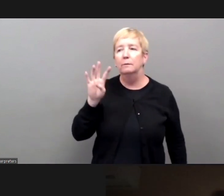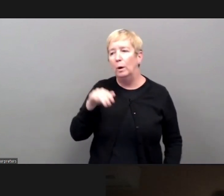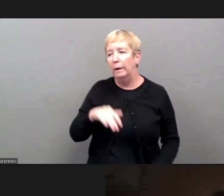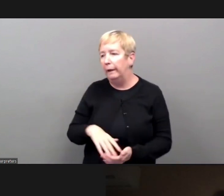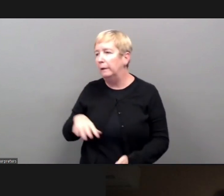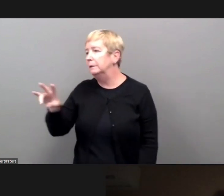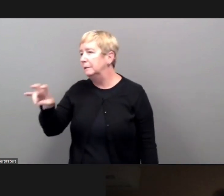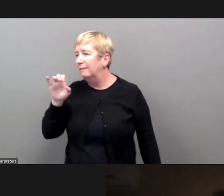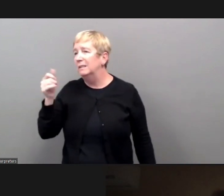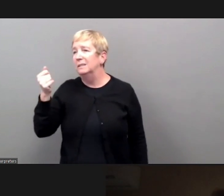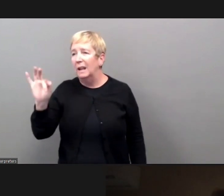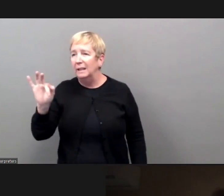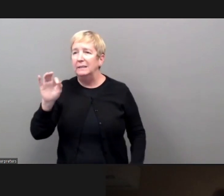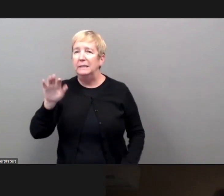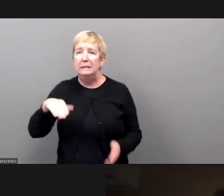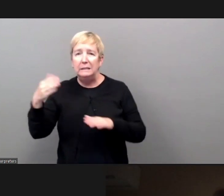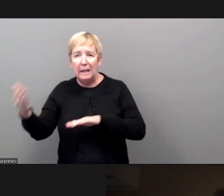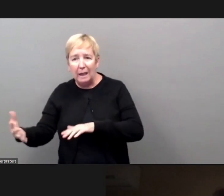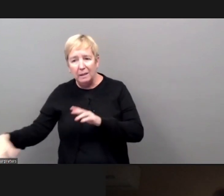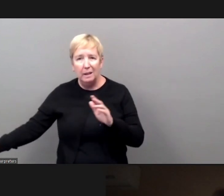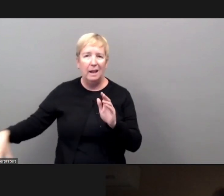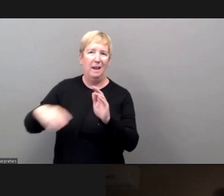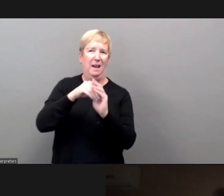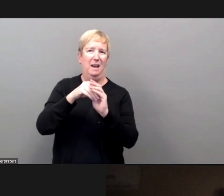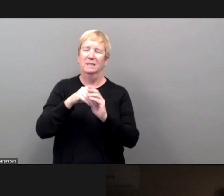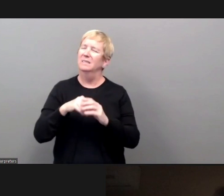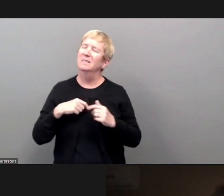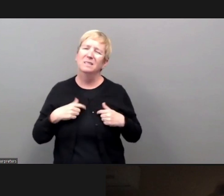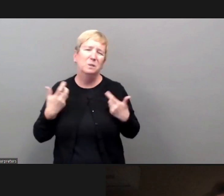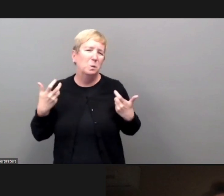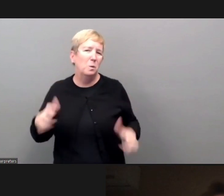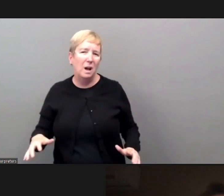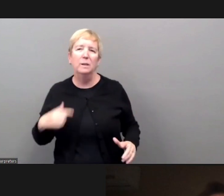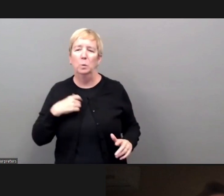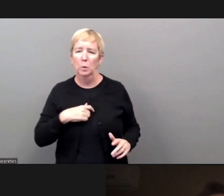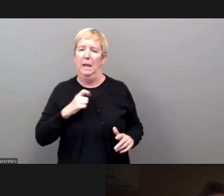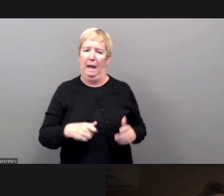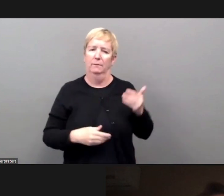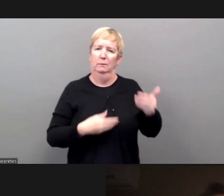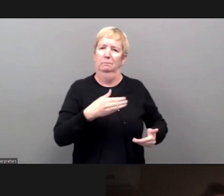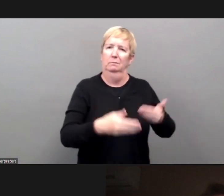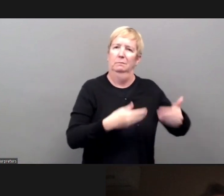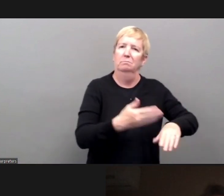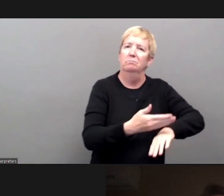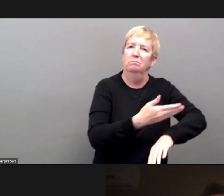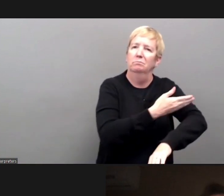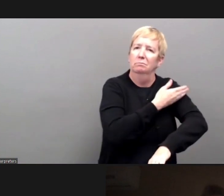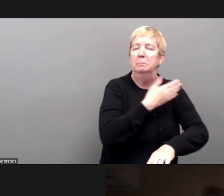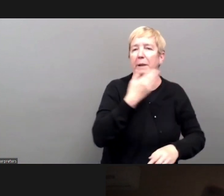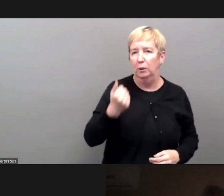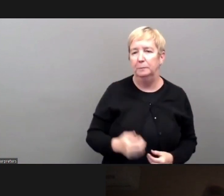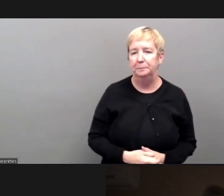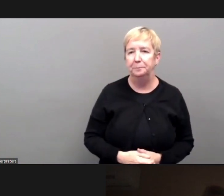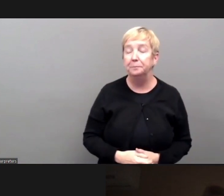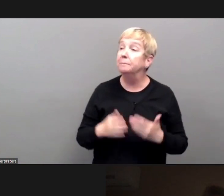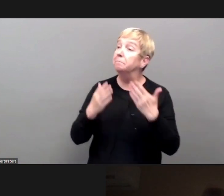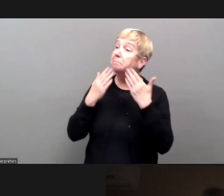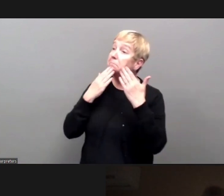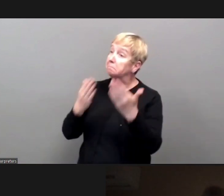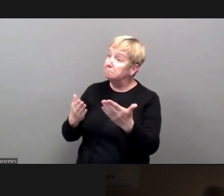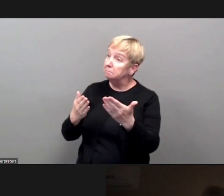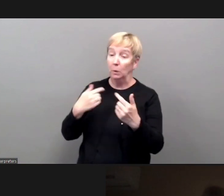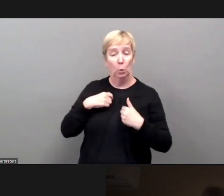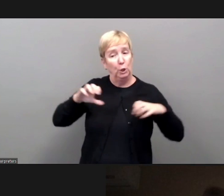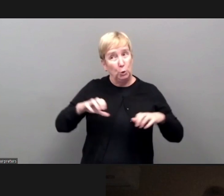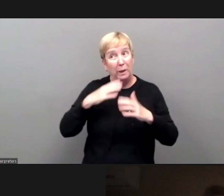4,719 deaths in addition to the ones we already have. We have to make progress. We have to do better. And so we thank you all. Even though we're doing